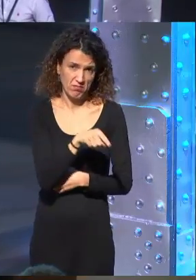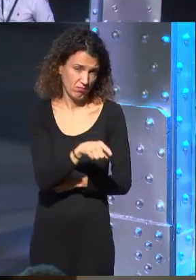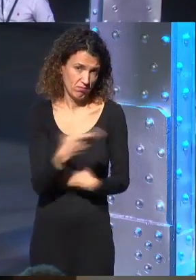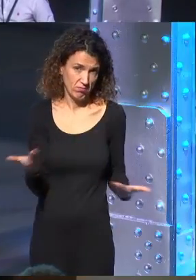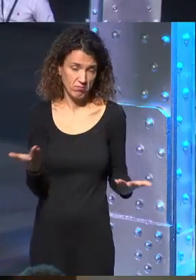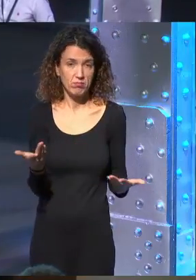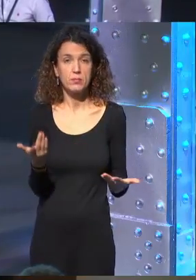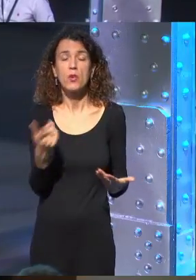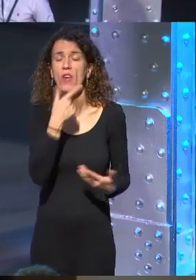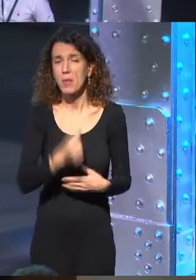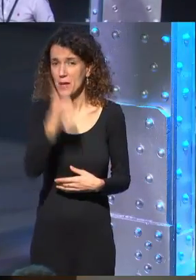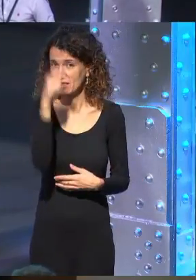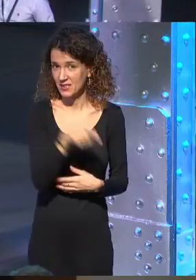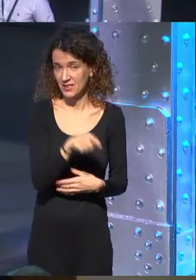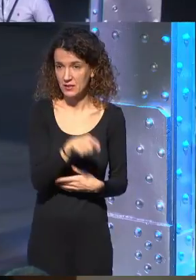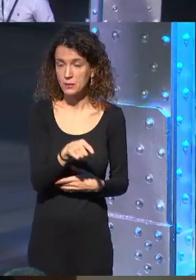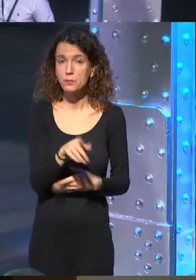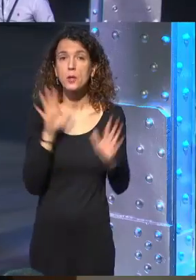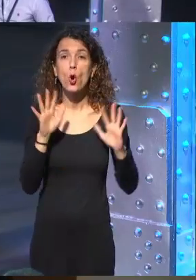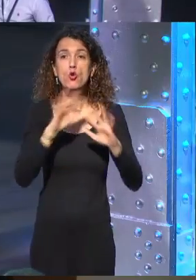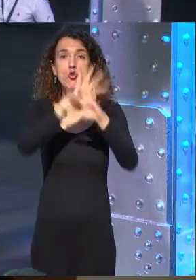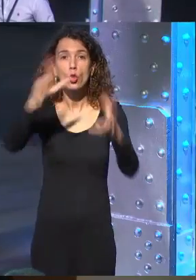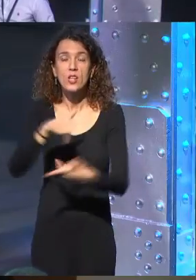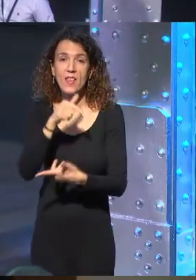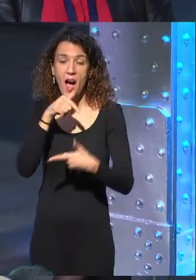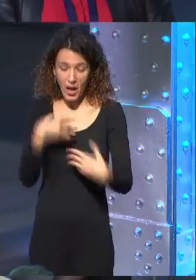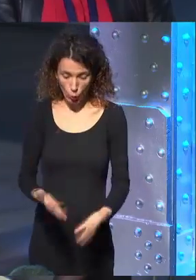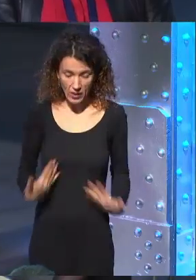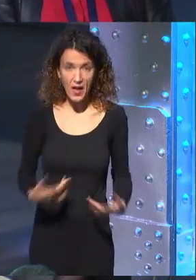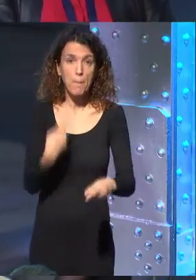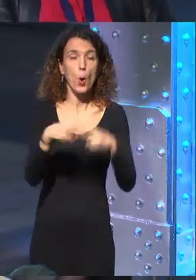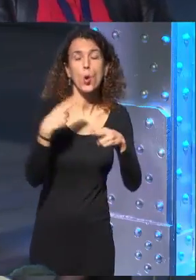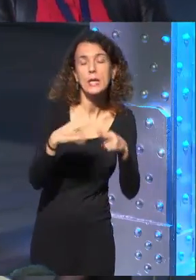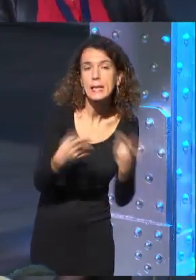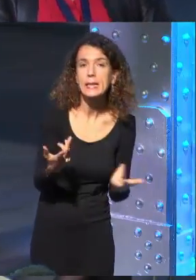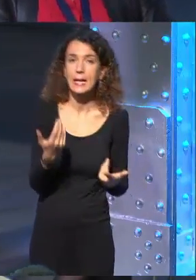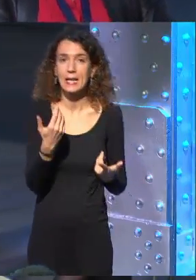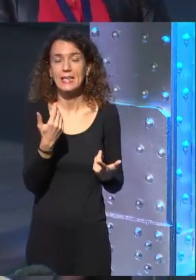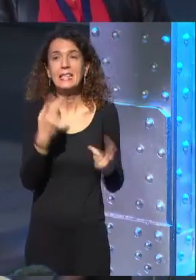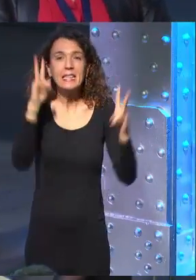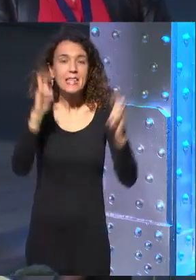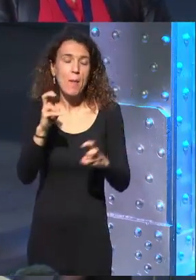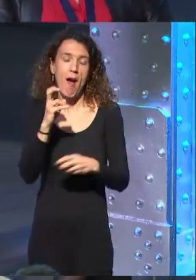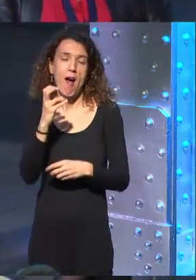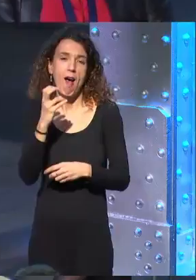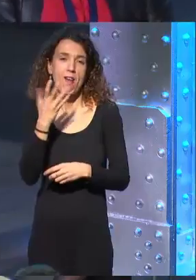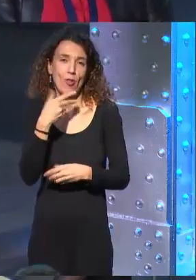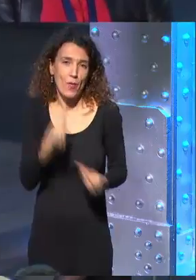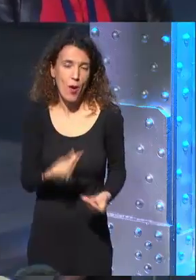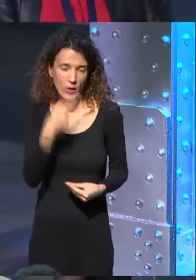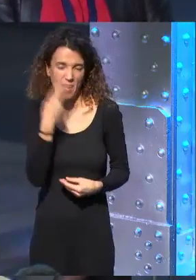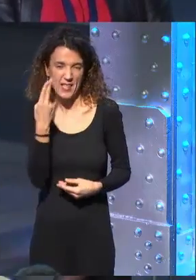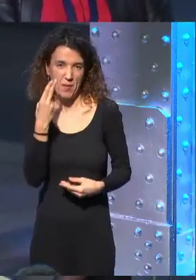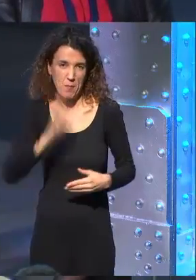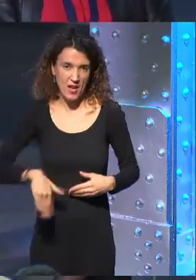Well, normally Wikipedia, yeah. It's the easiest thing for me. But, for example, hot news or news